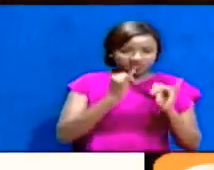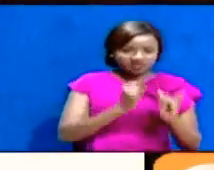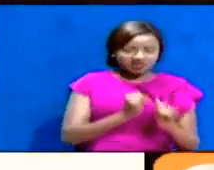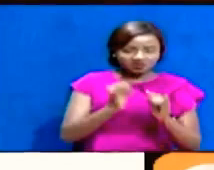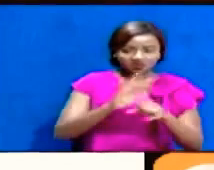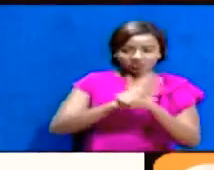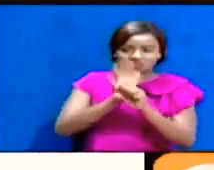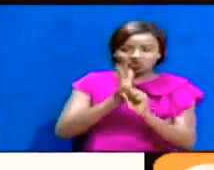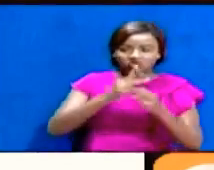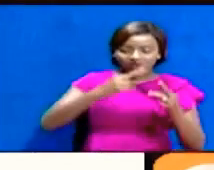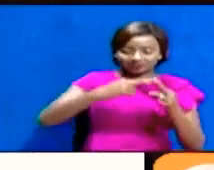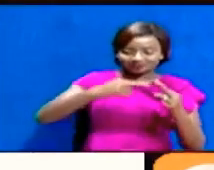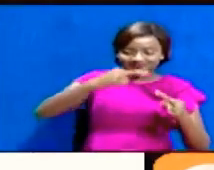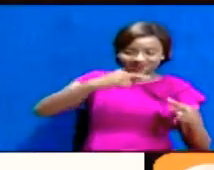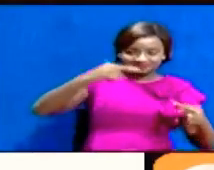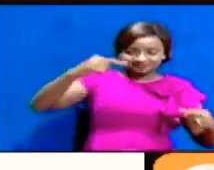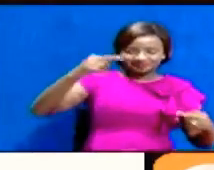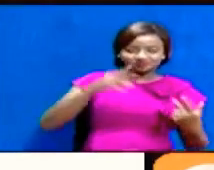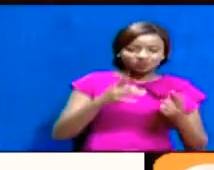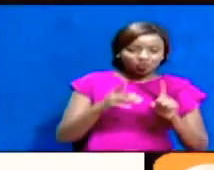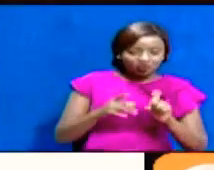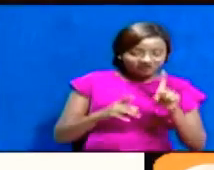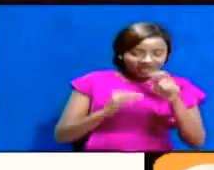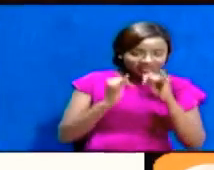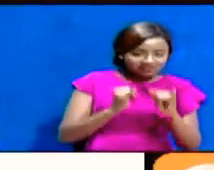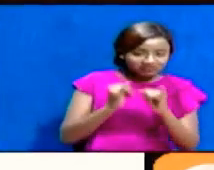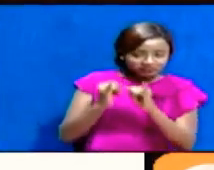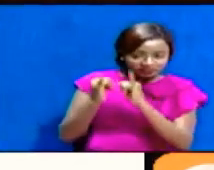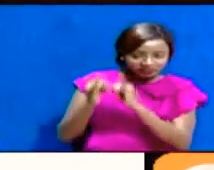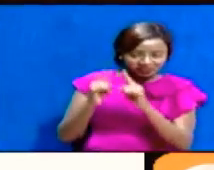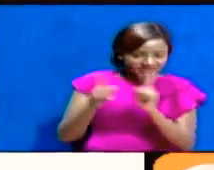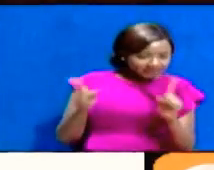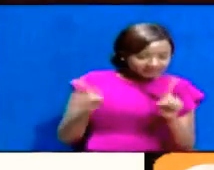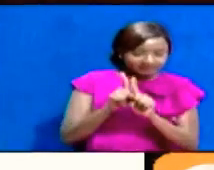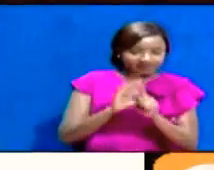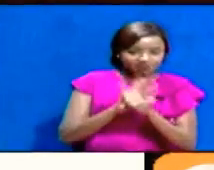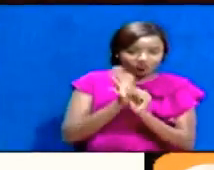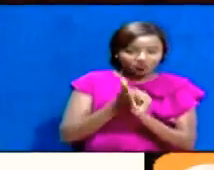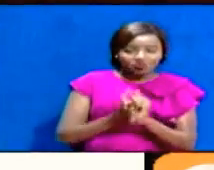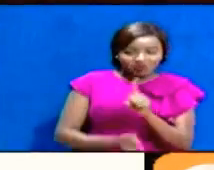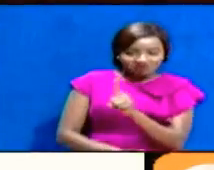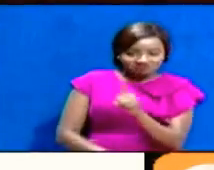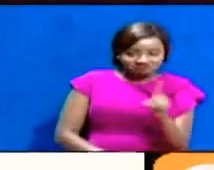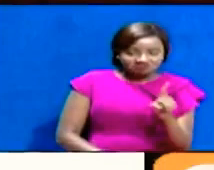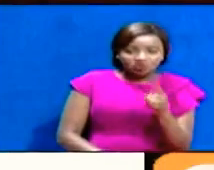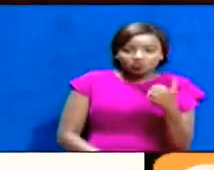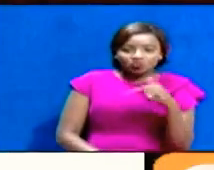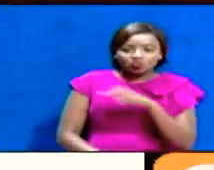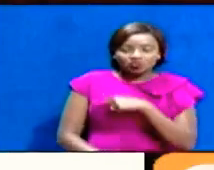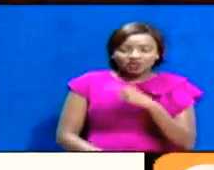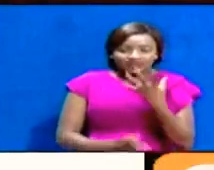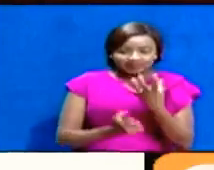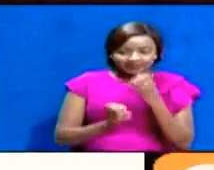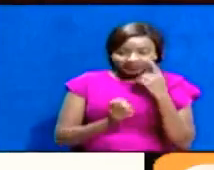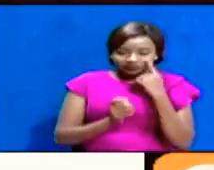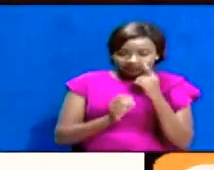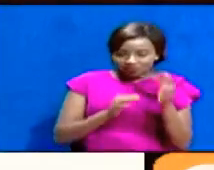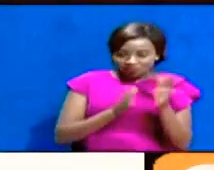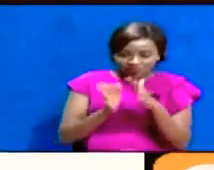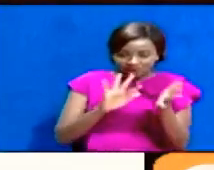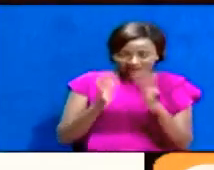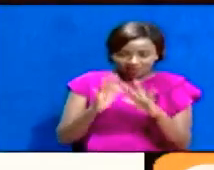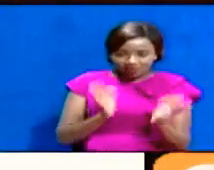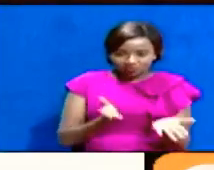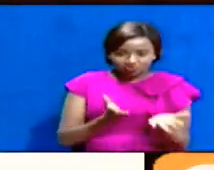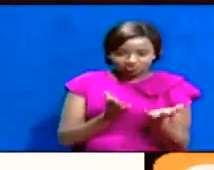we need to be geared towards understanding and accepting that we'll have to re-engineer various vaccines. I